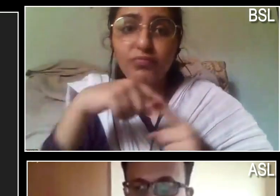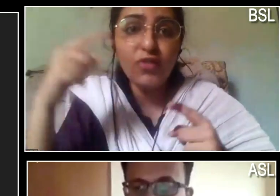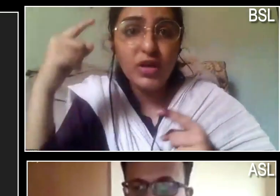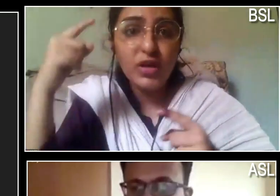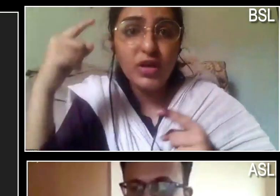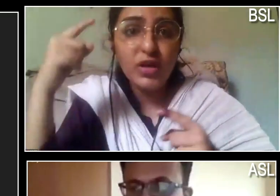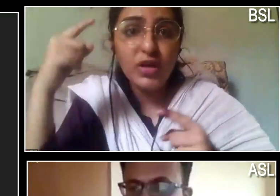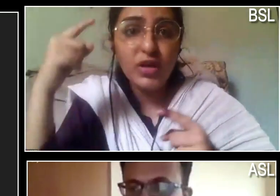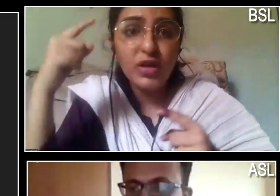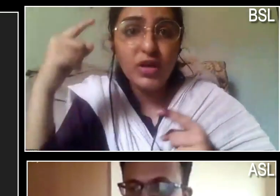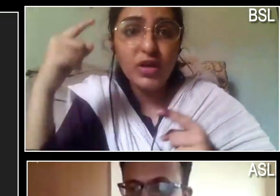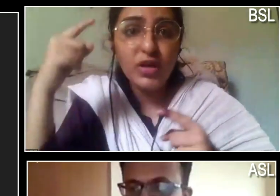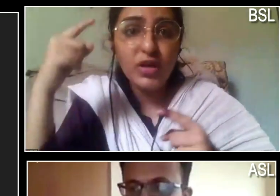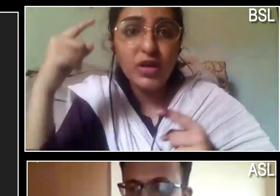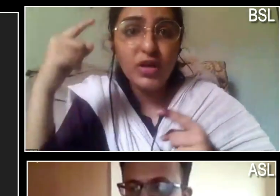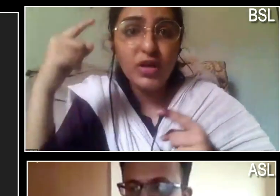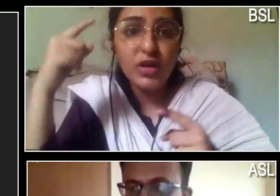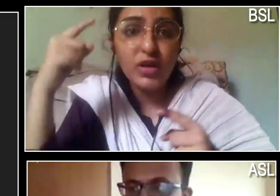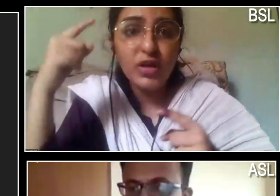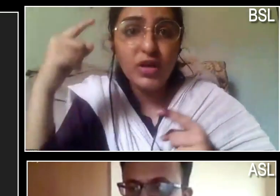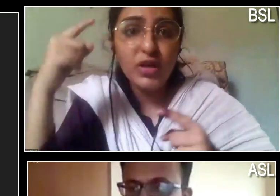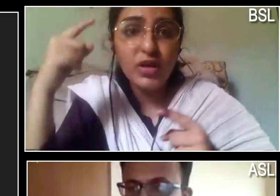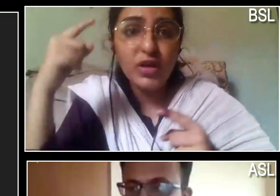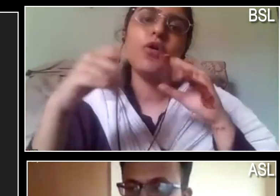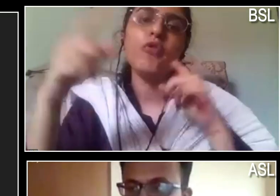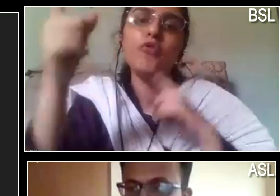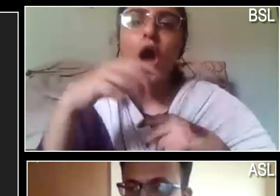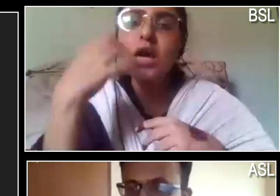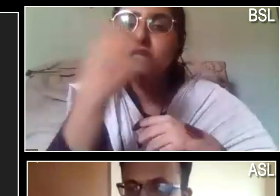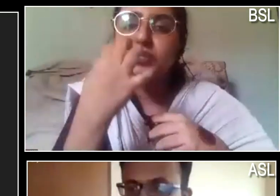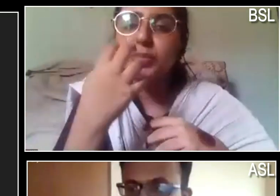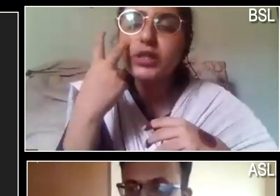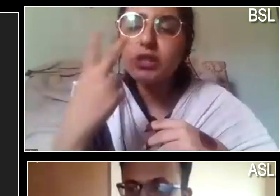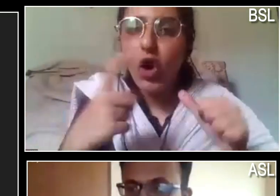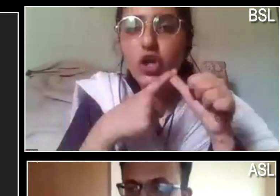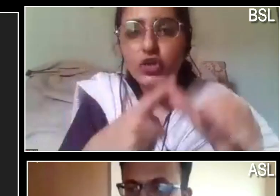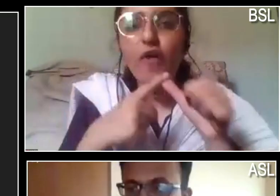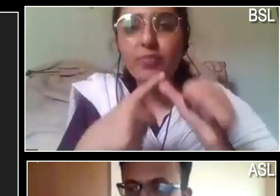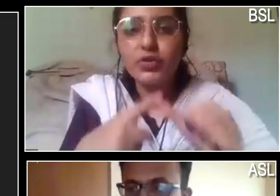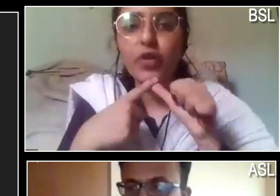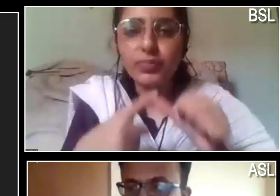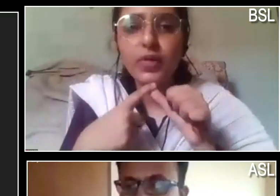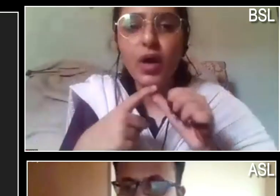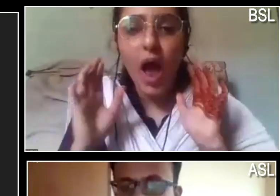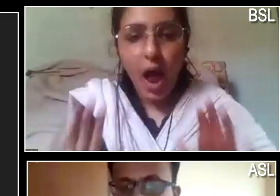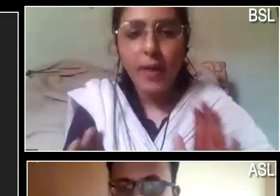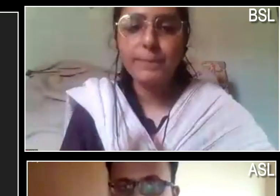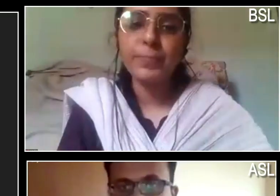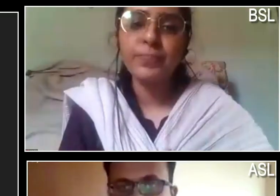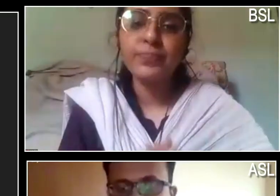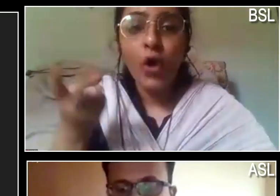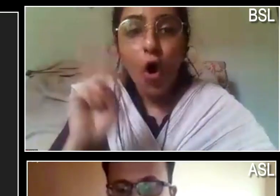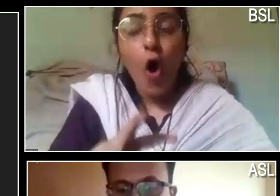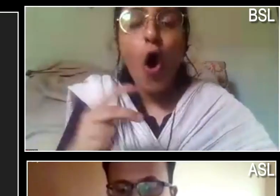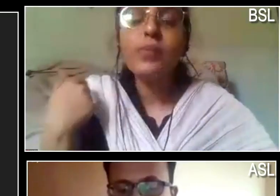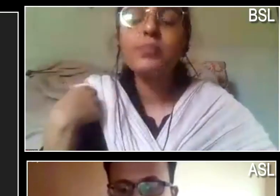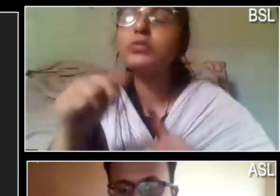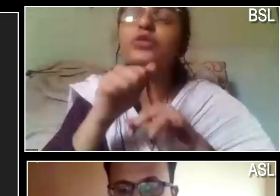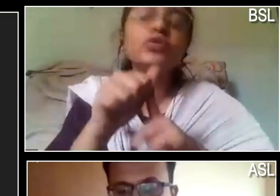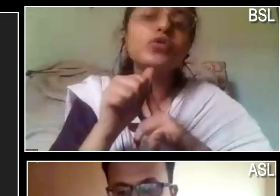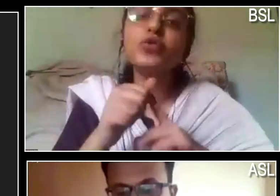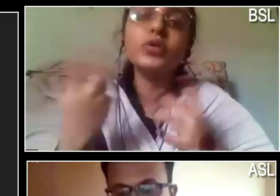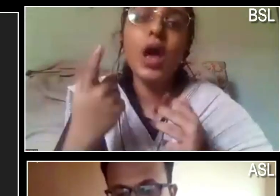can post it in the chat and our speakers would try to answer their question. And we will ensure that it is